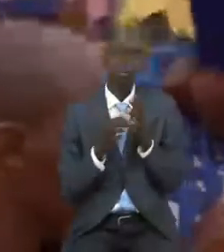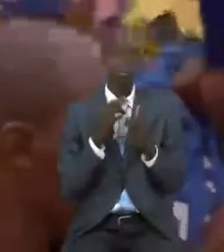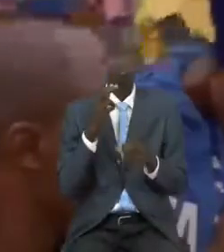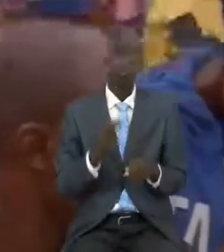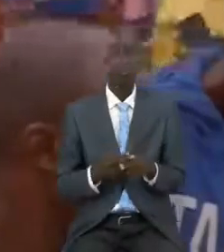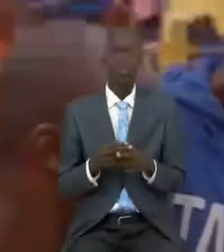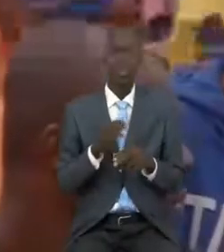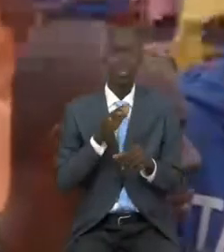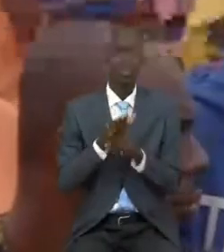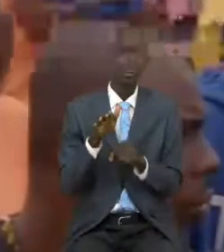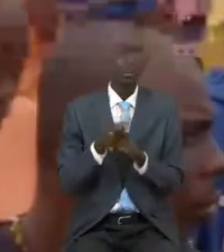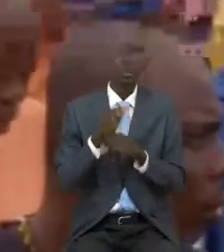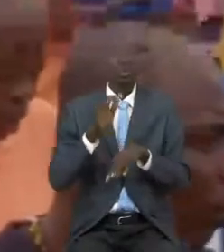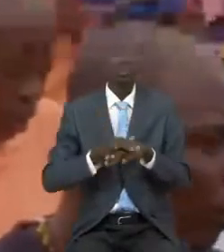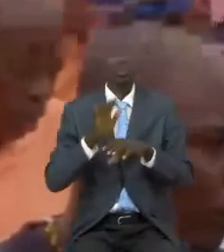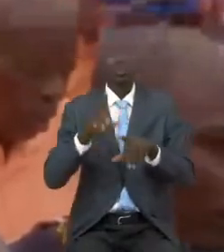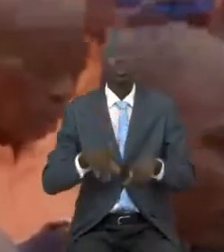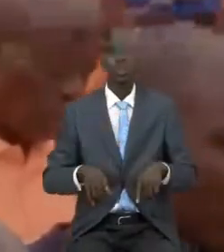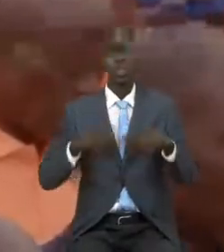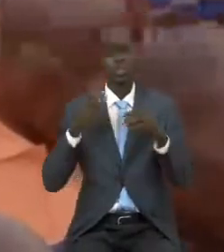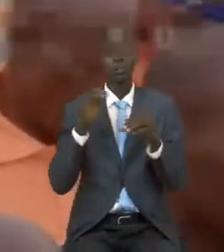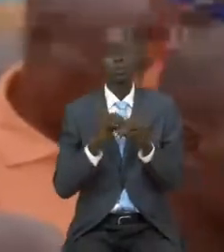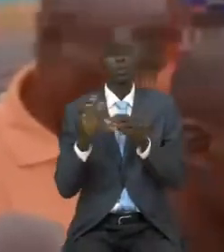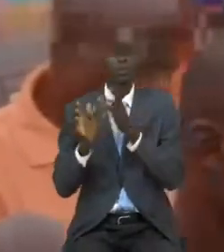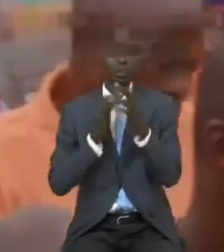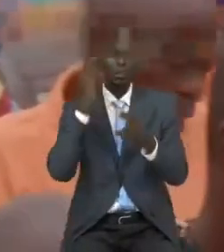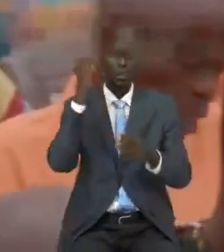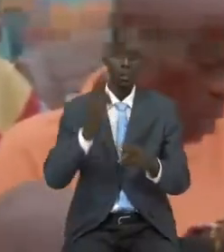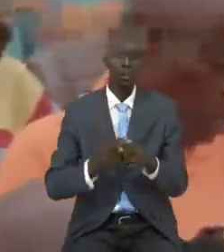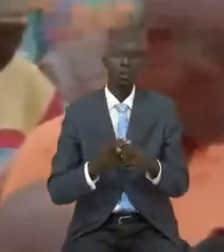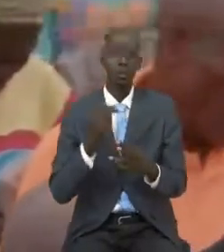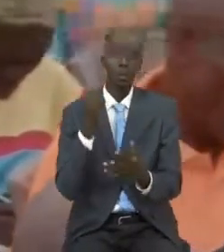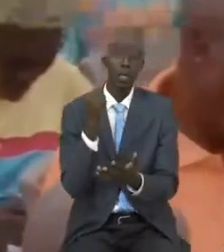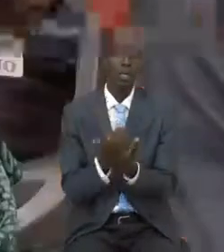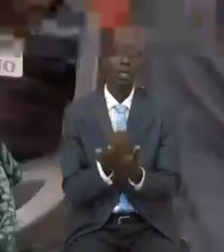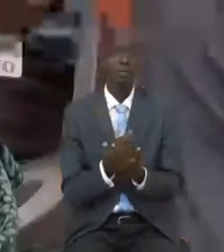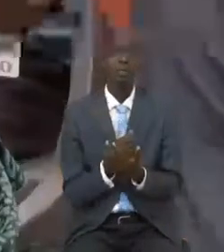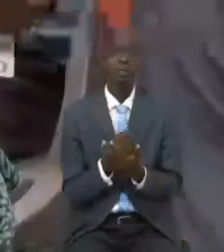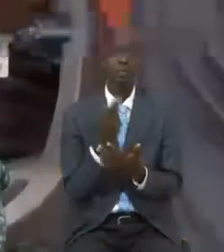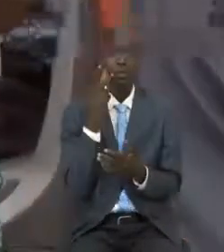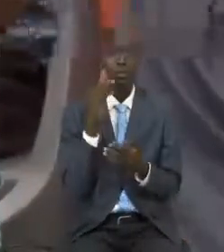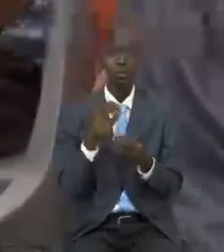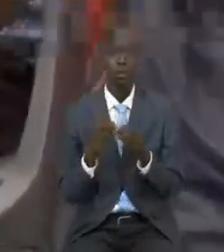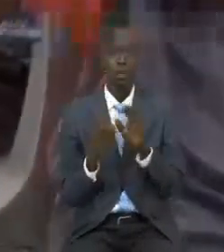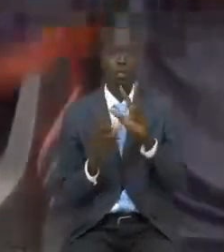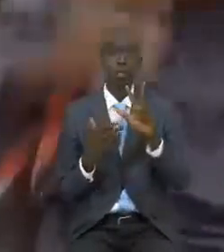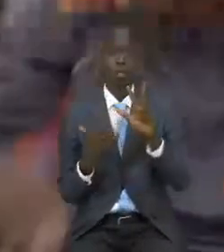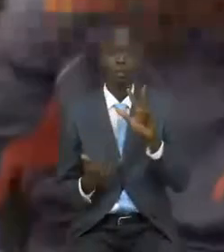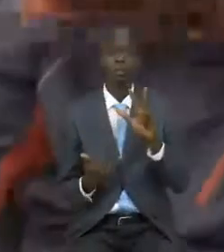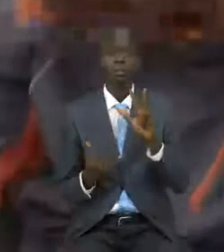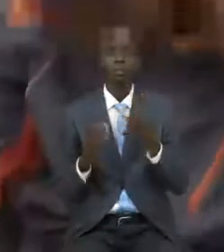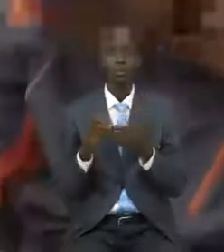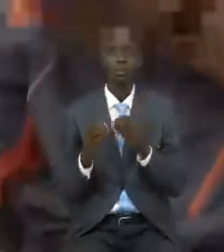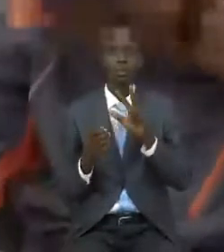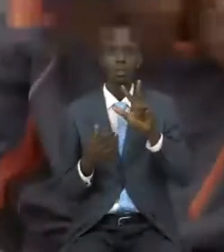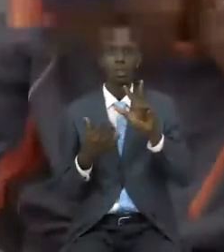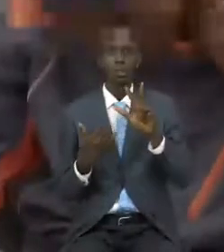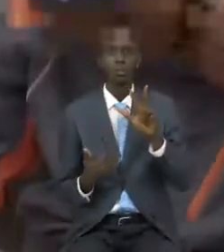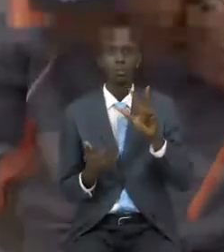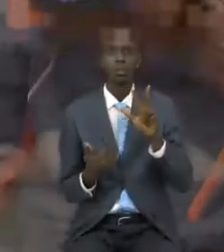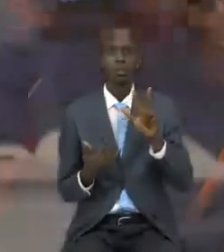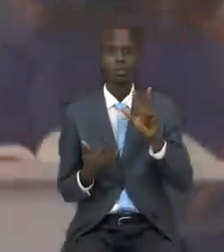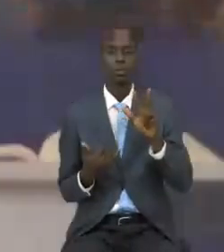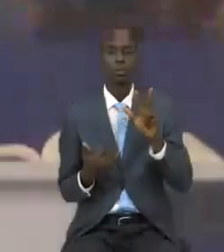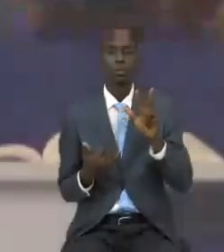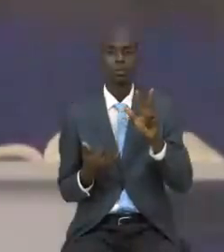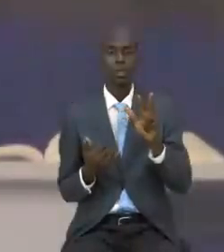Sufficiency upon your life in Jesus' name. Look at number 3 here. Number 3 here, the